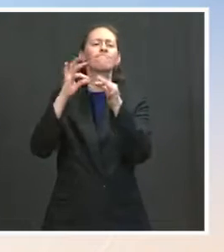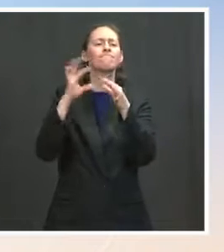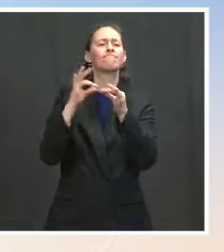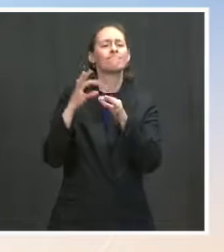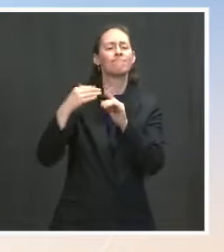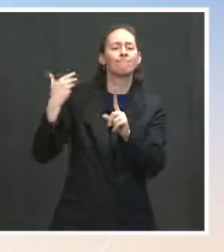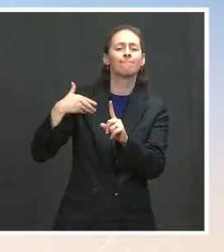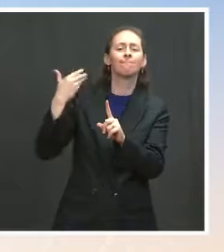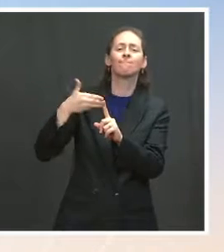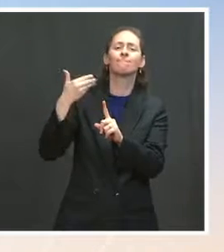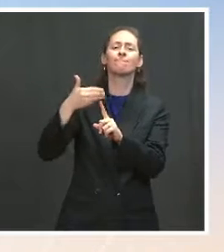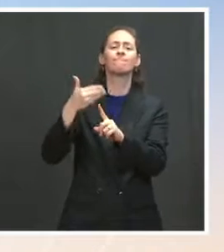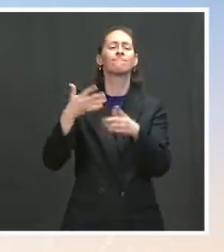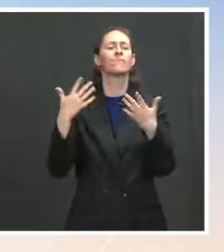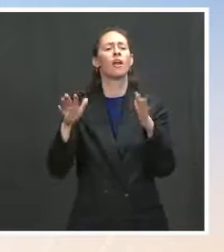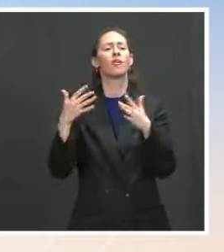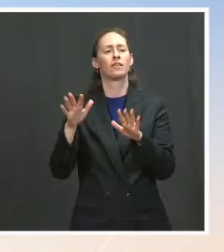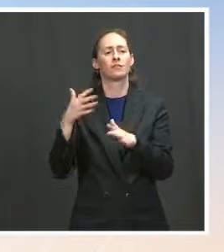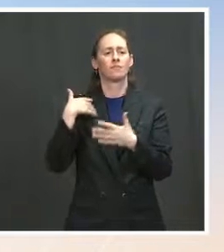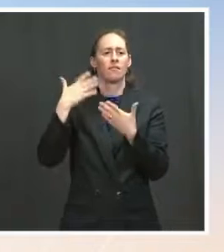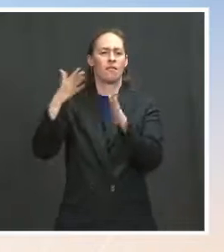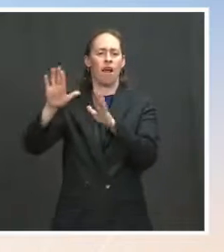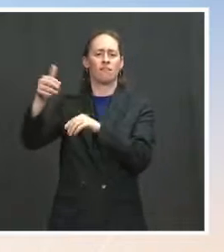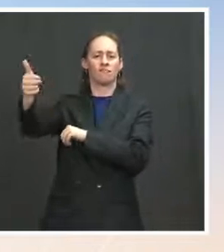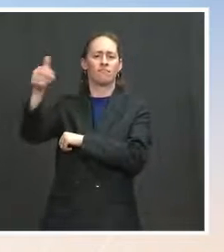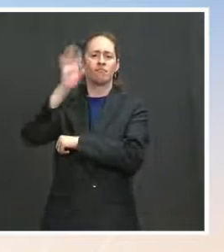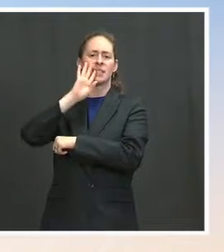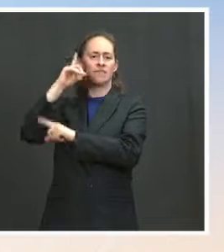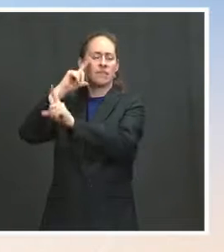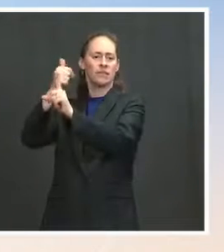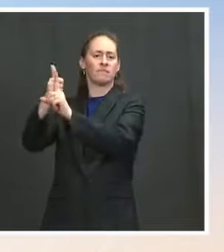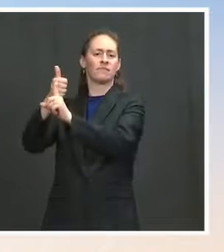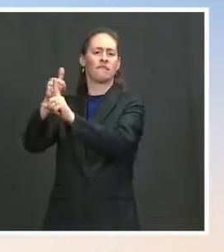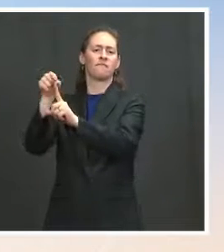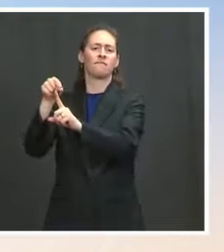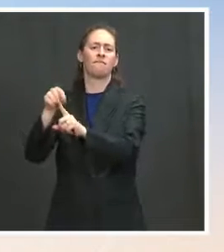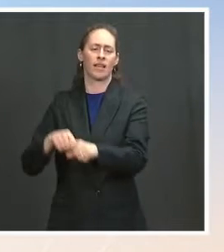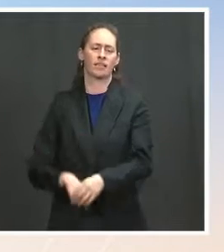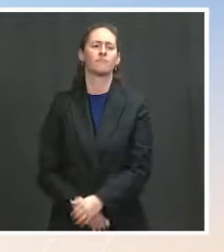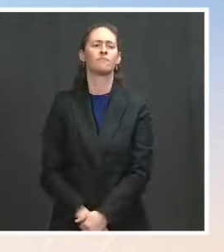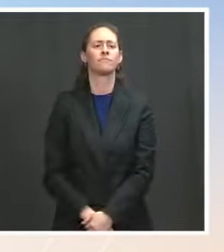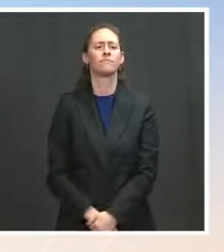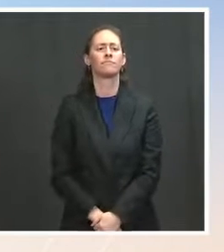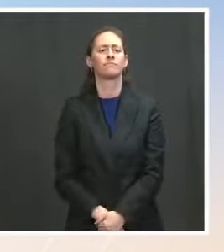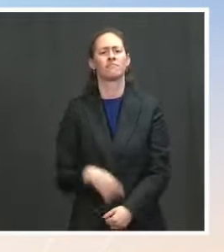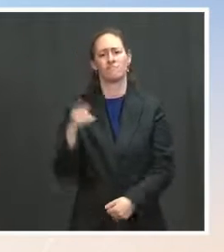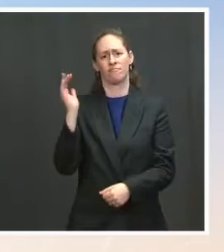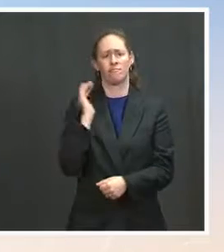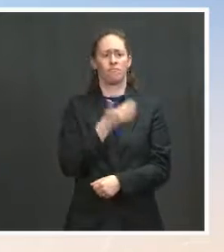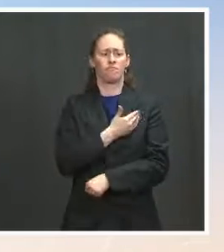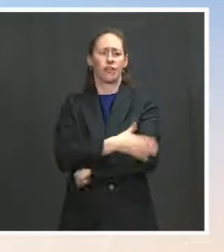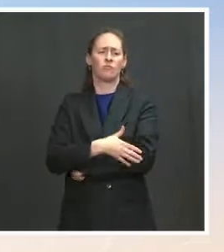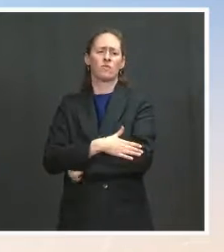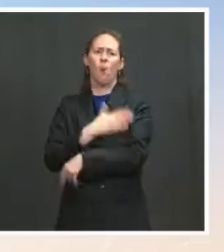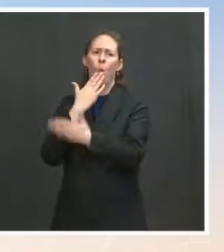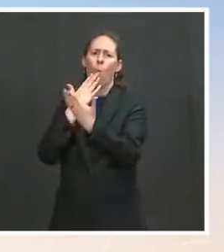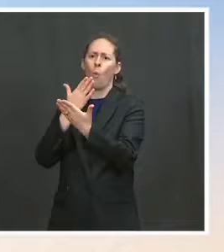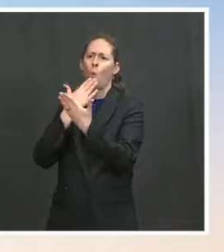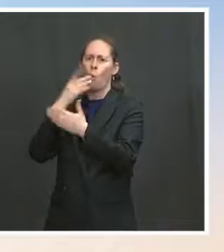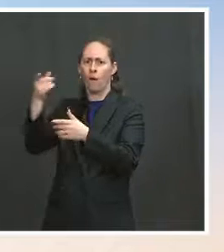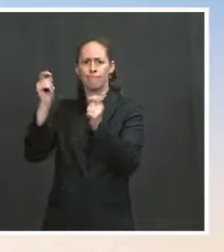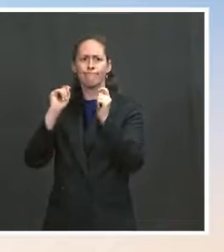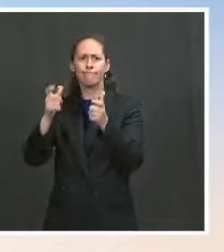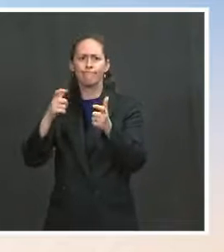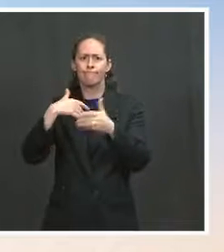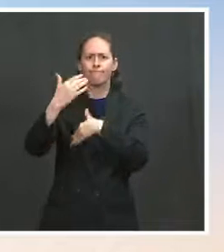let him speak for himself. And he's been an undeniable asset in our country's pandemic response. But it's obviously not that